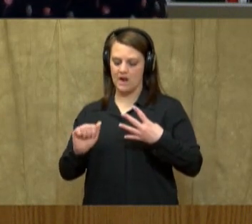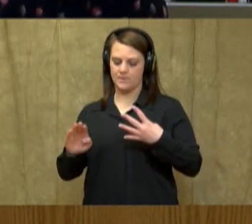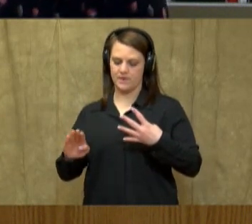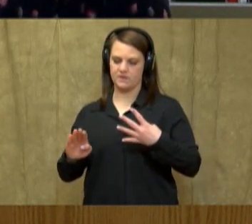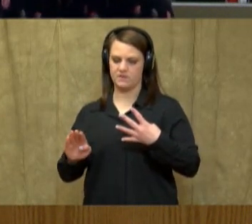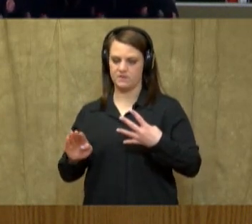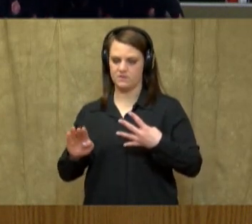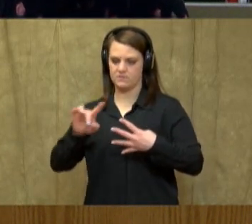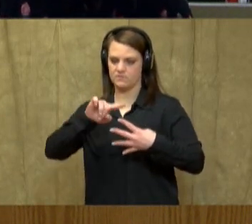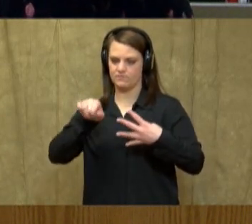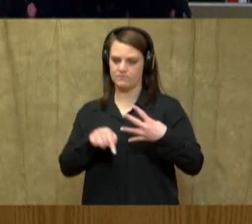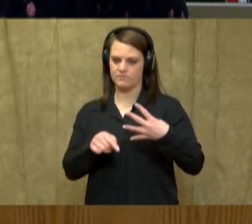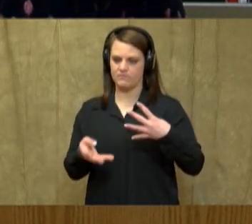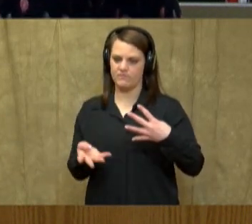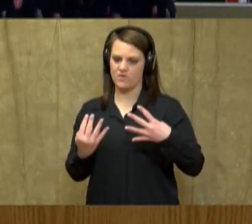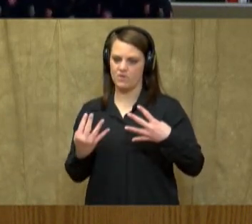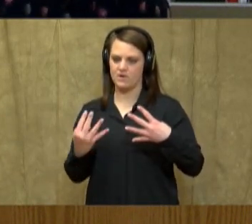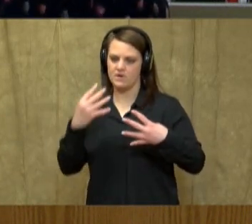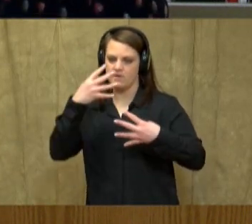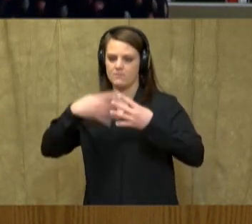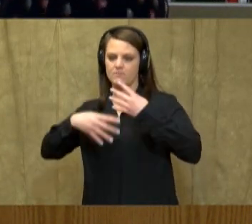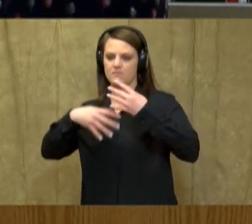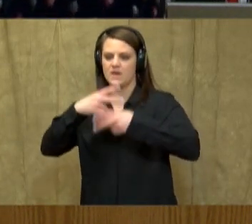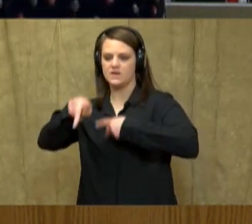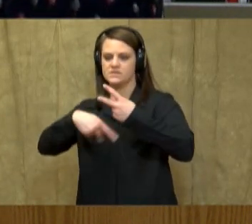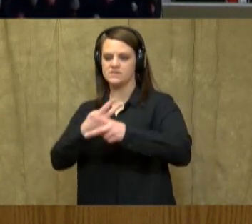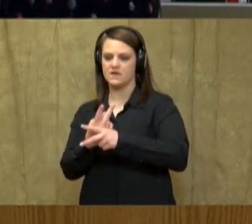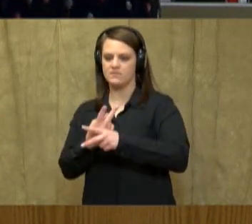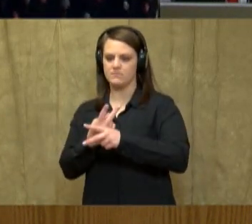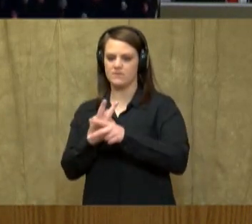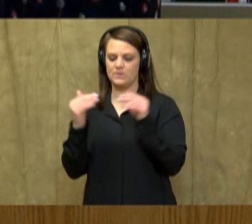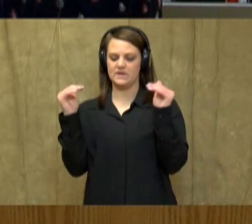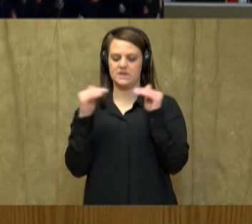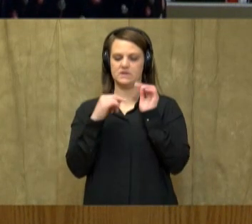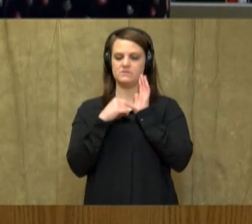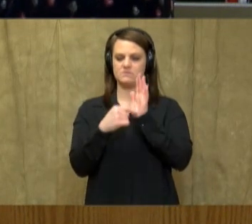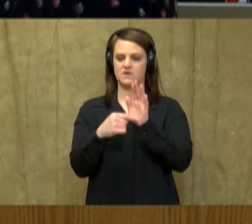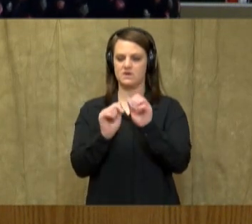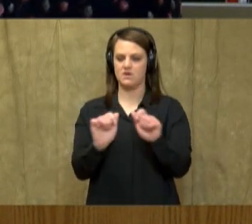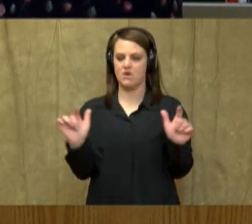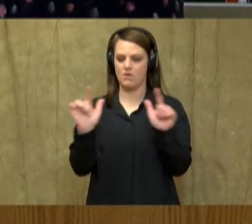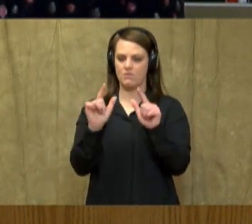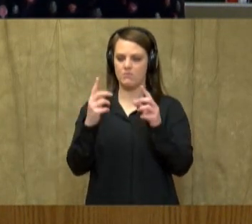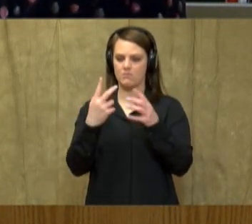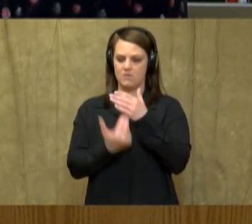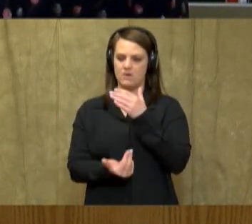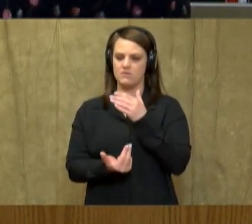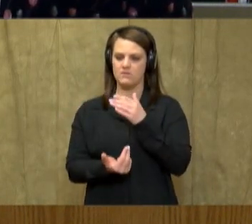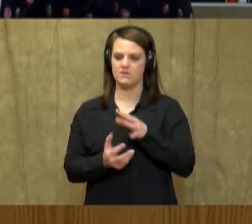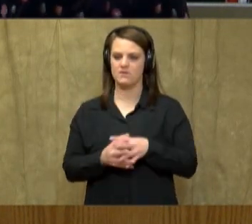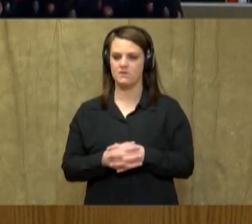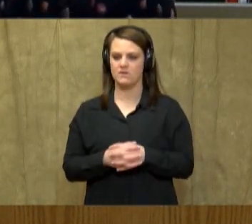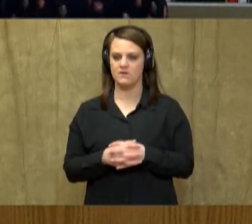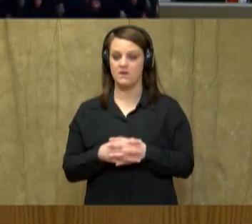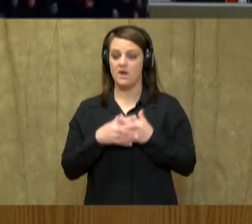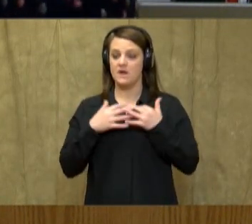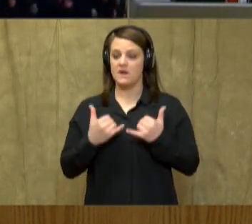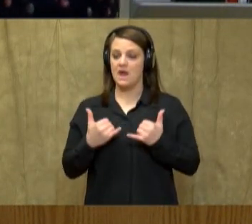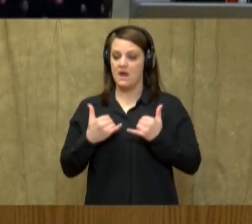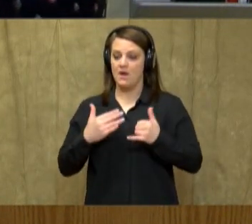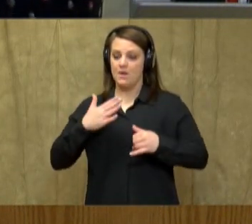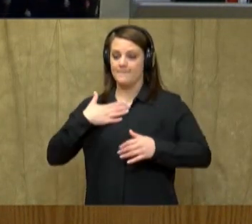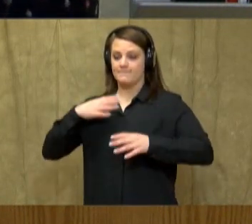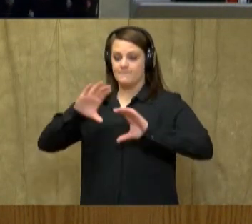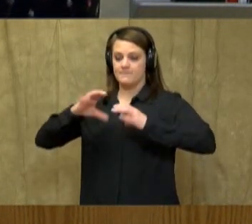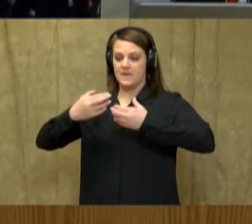AB. Now, and we equally express both. Now, I am not picky in my classroom, but a